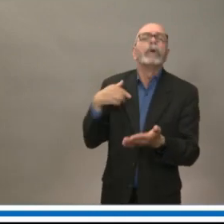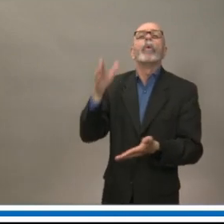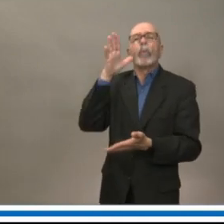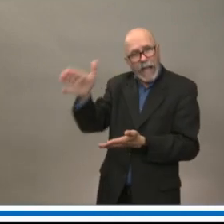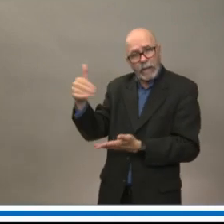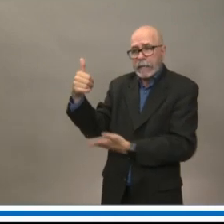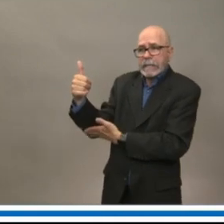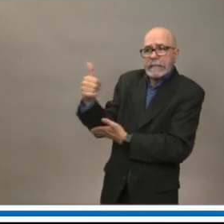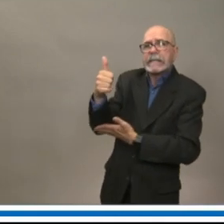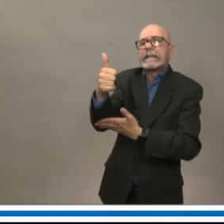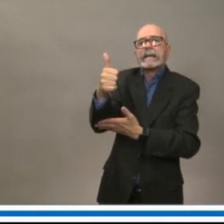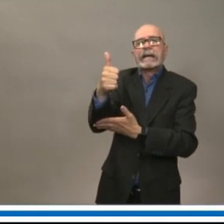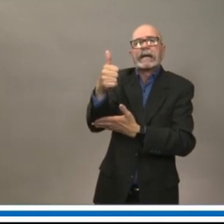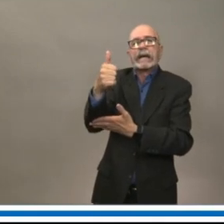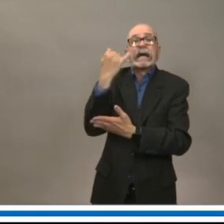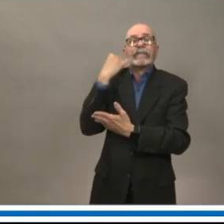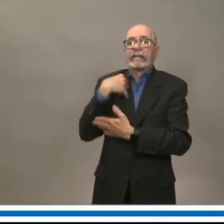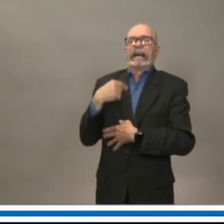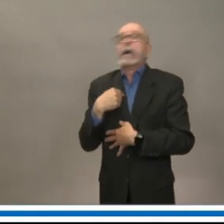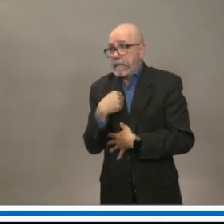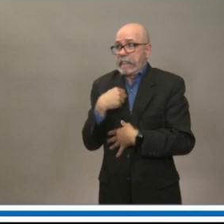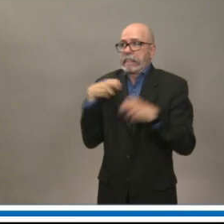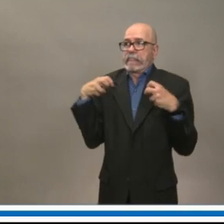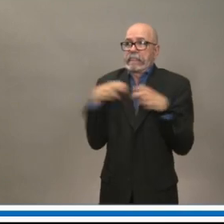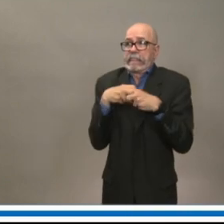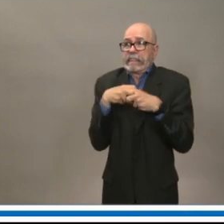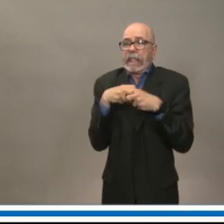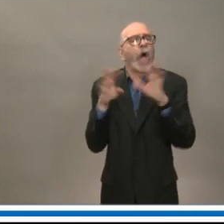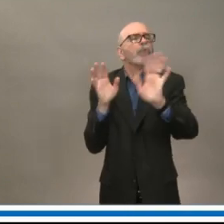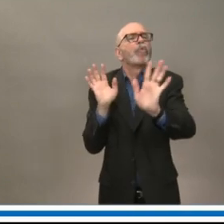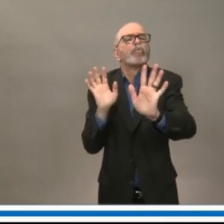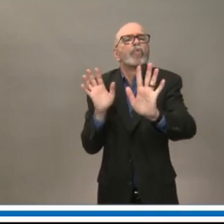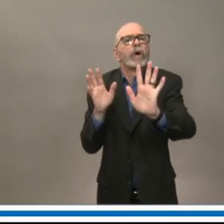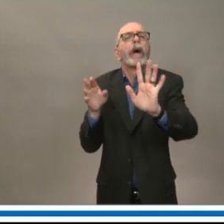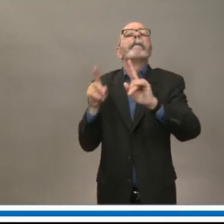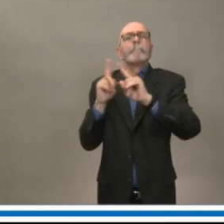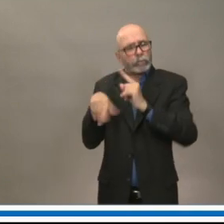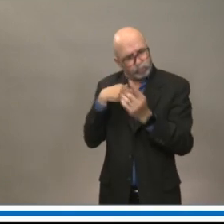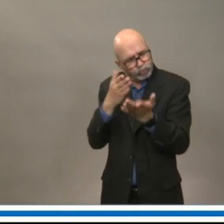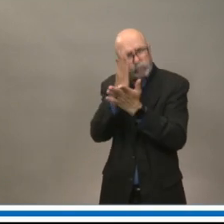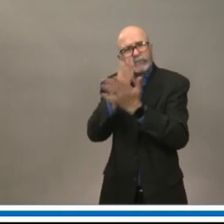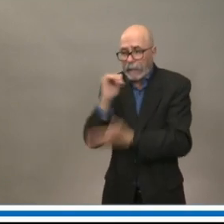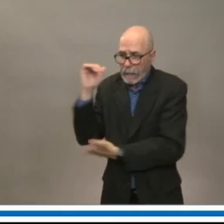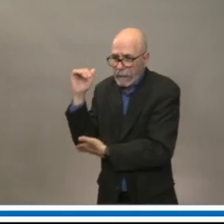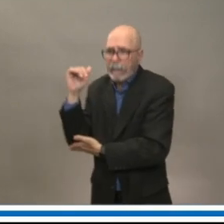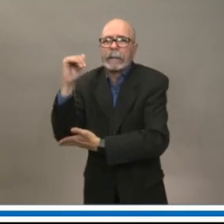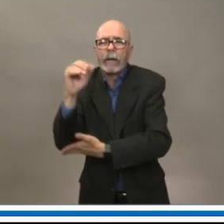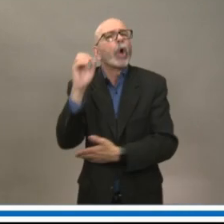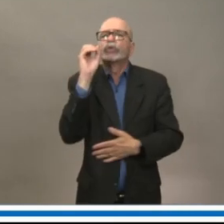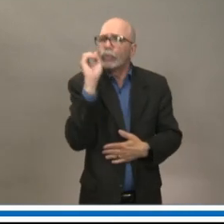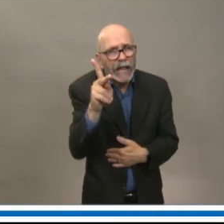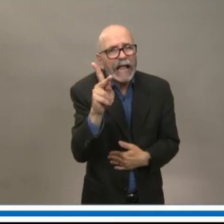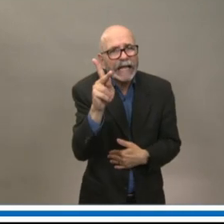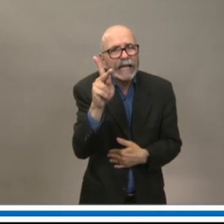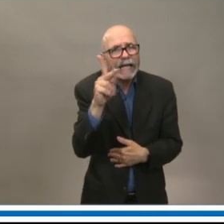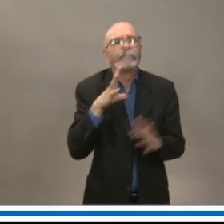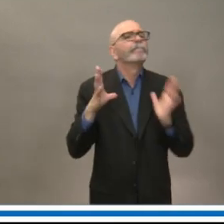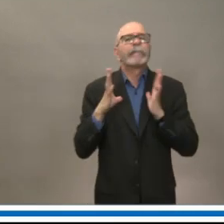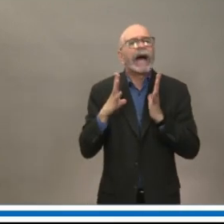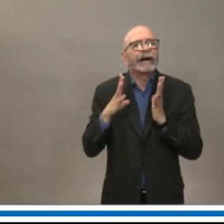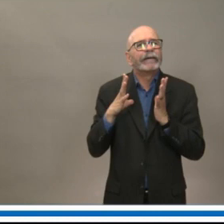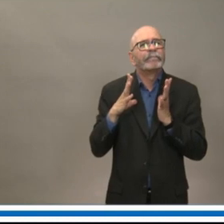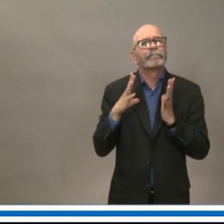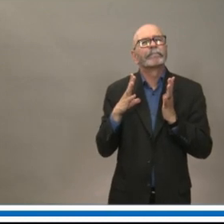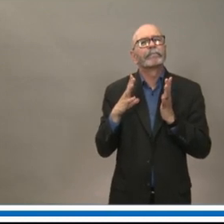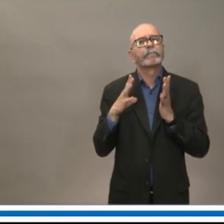social distancing, that's okay on those circumstances. Doing it in a way that, through respecting hand